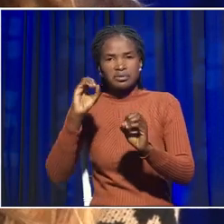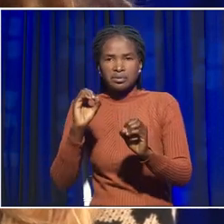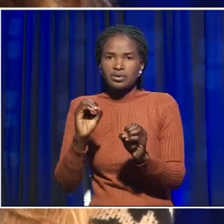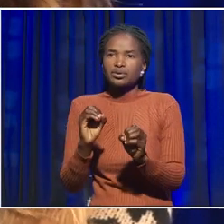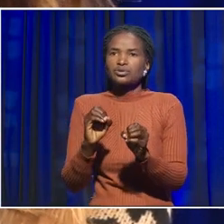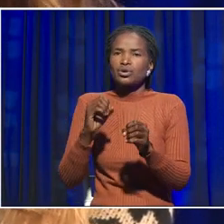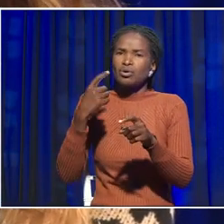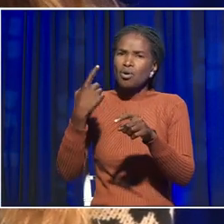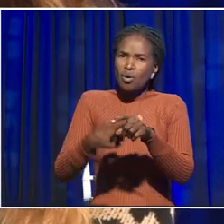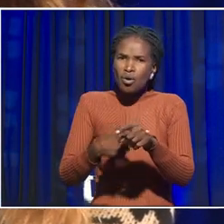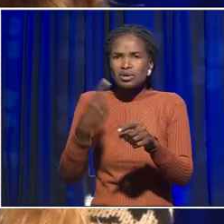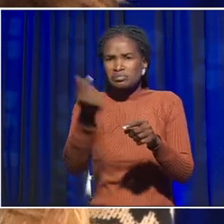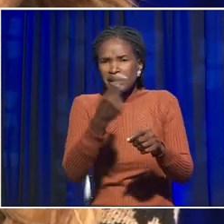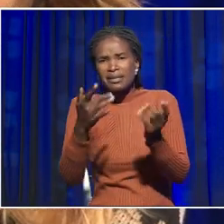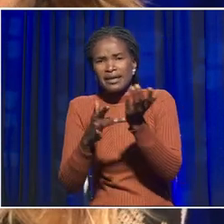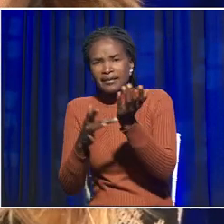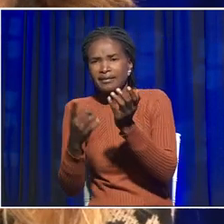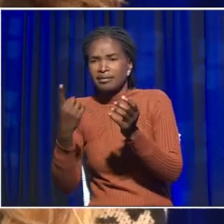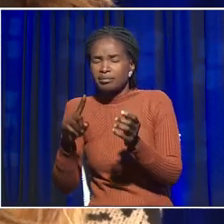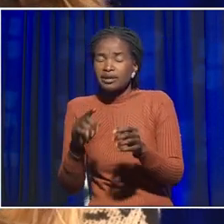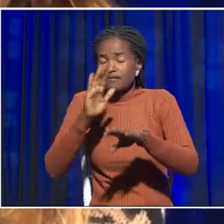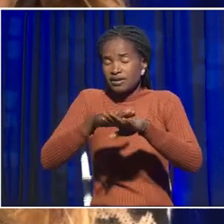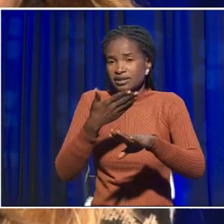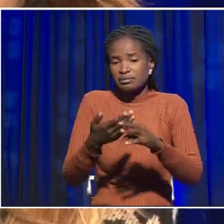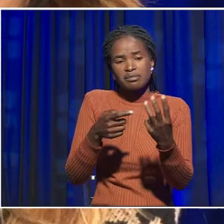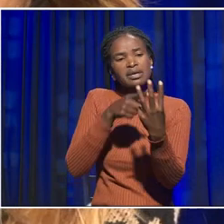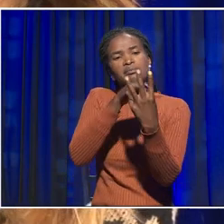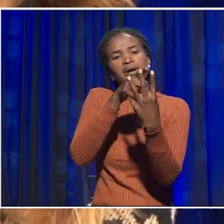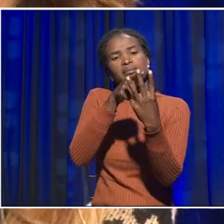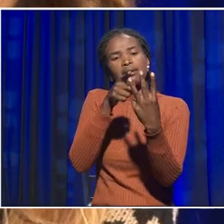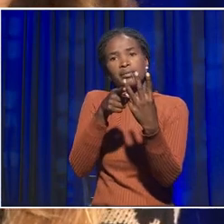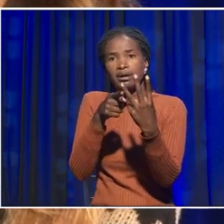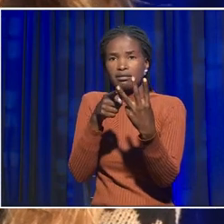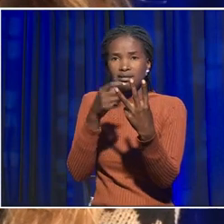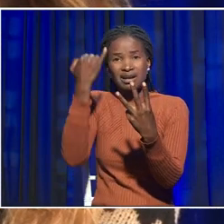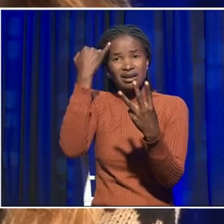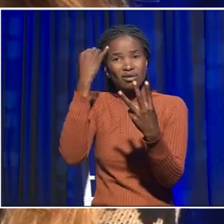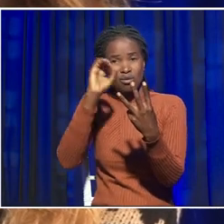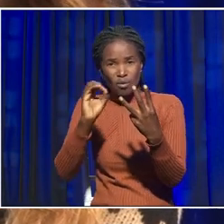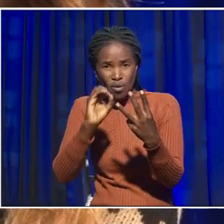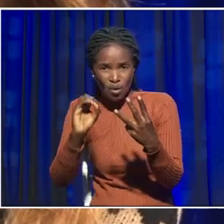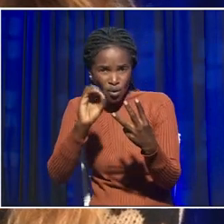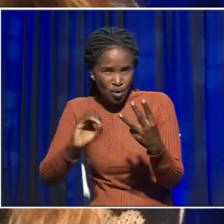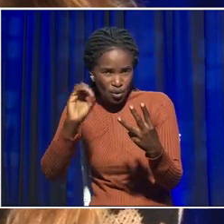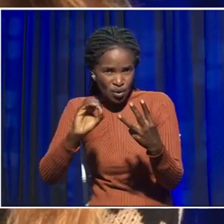It's the typical example where if you don't have the three of them, the three components under the radar, you end up spending a lot of